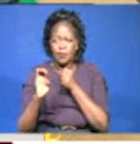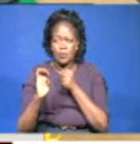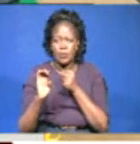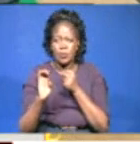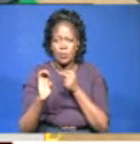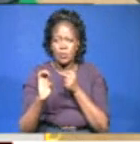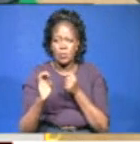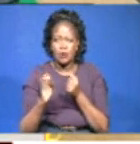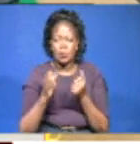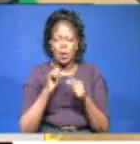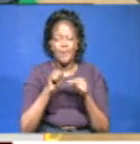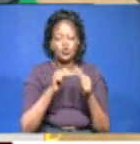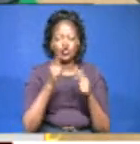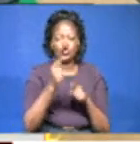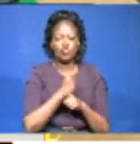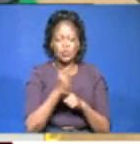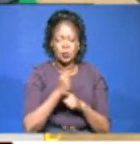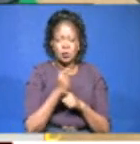on training,